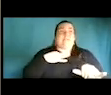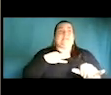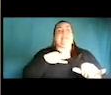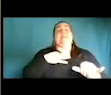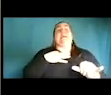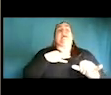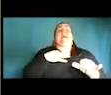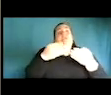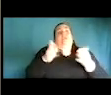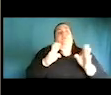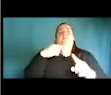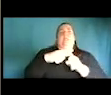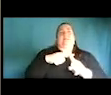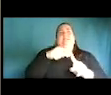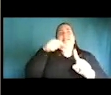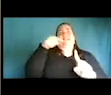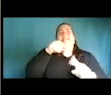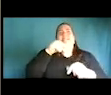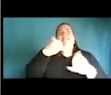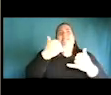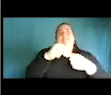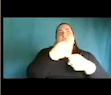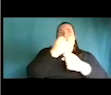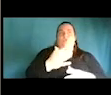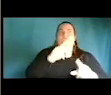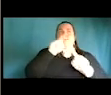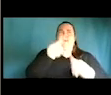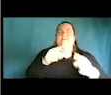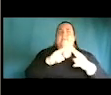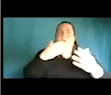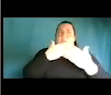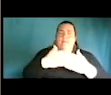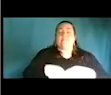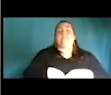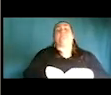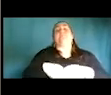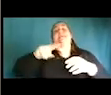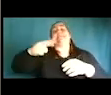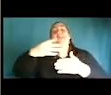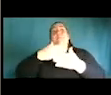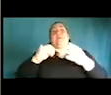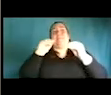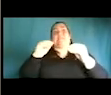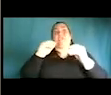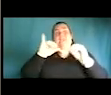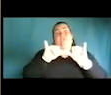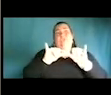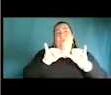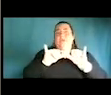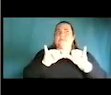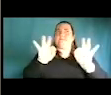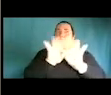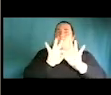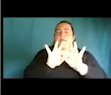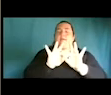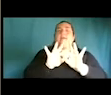well. A second aspect of teaching in the School of Engineering, which is very important, is mentoring our